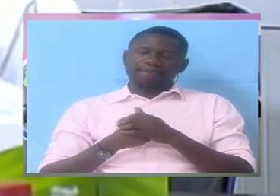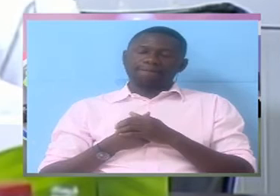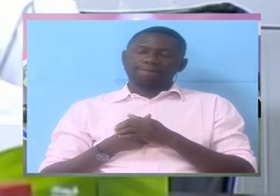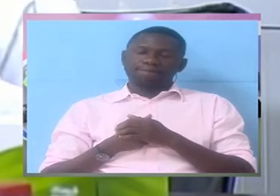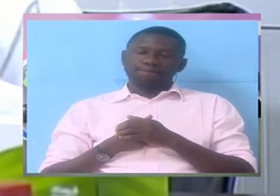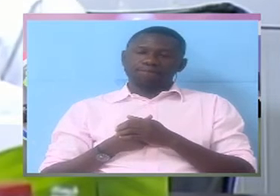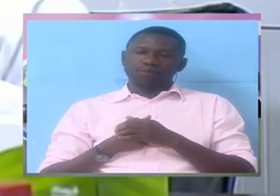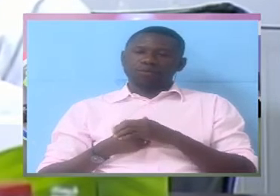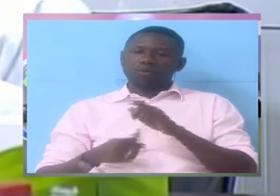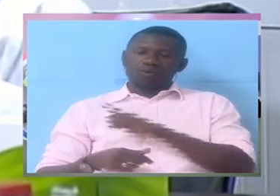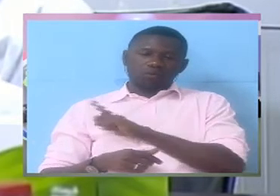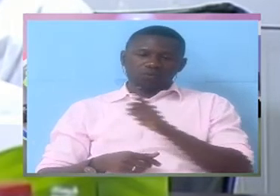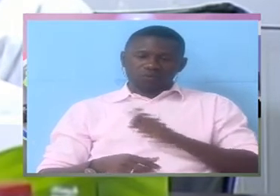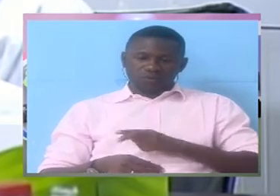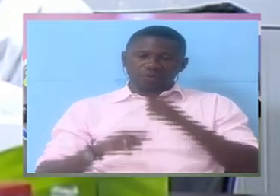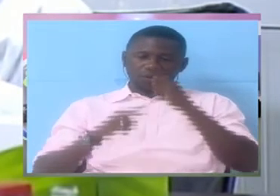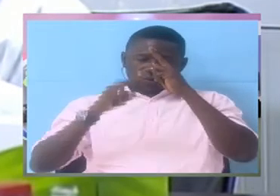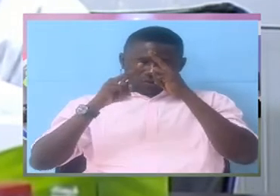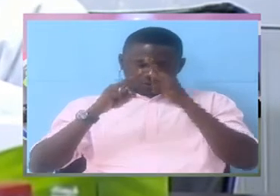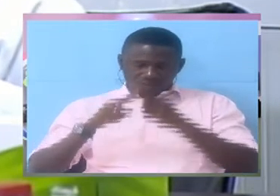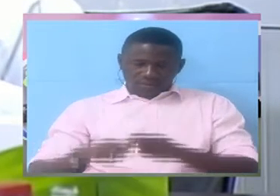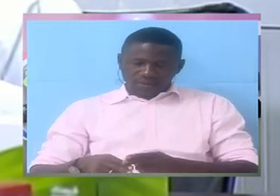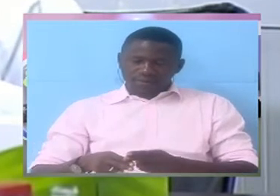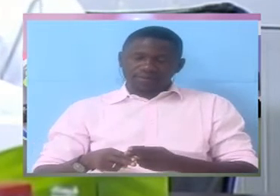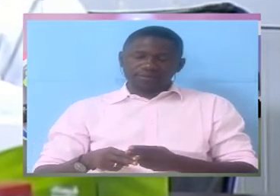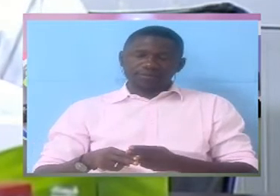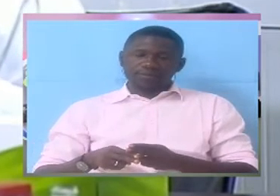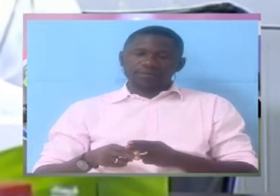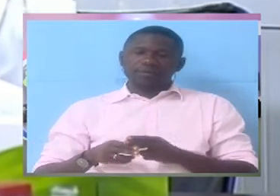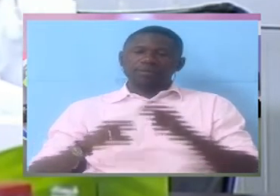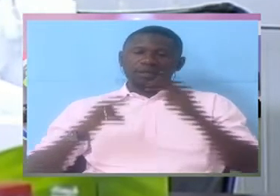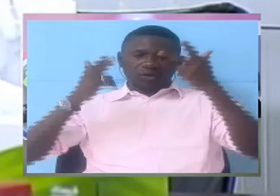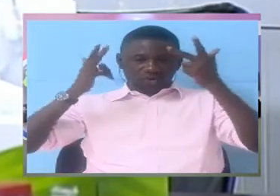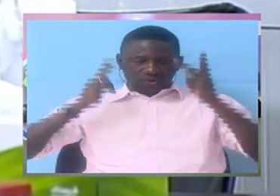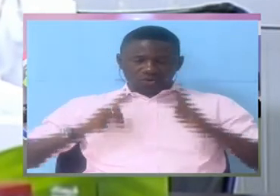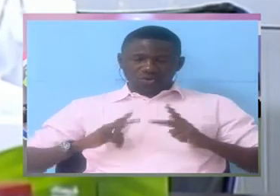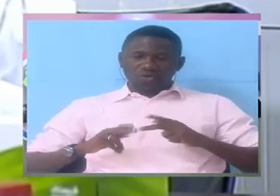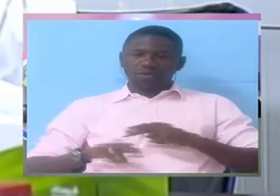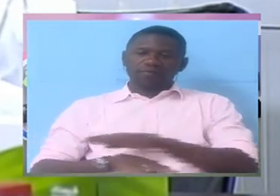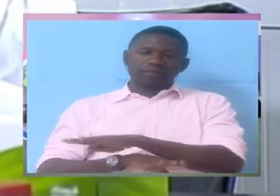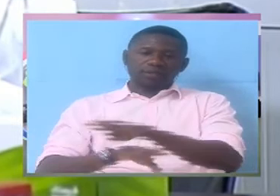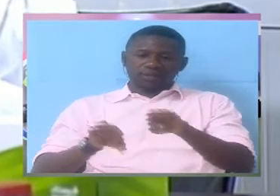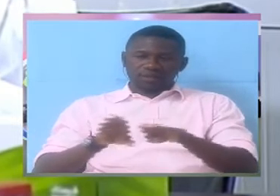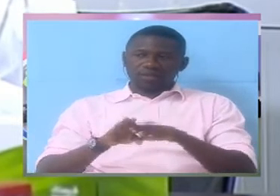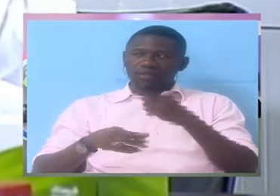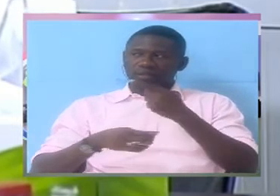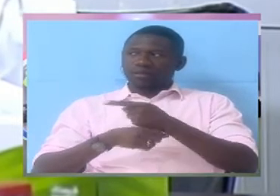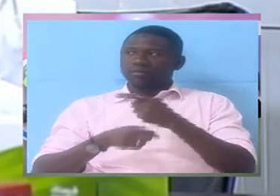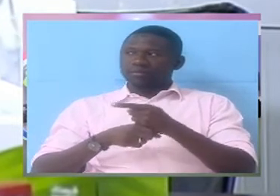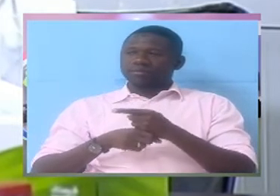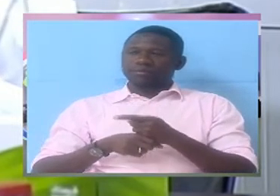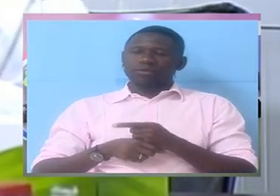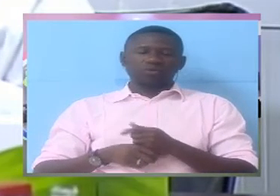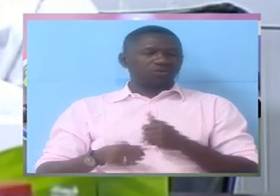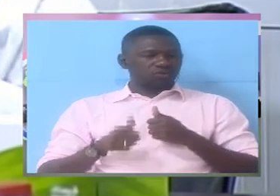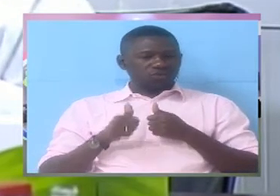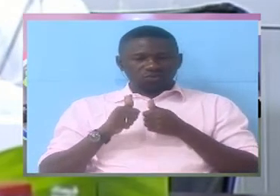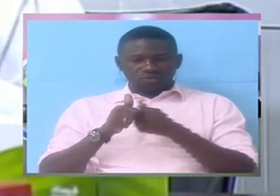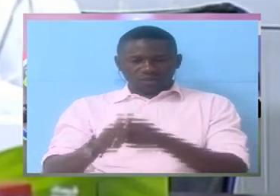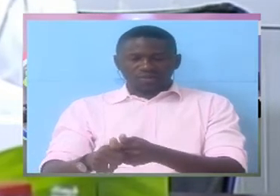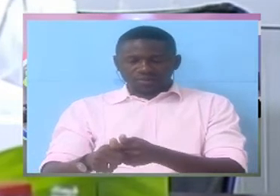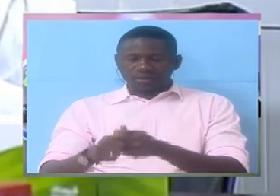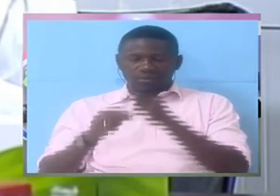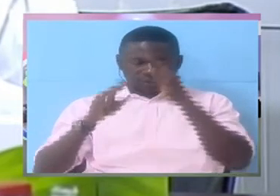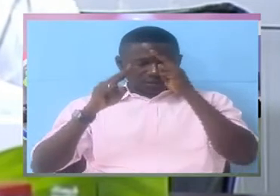we obey nse song the laws of this land bankola lualula to be law abiding buruye